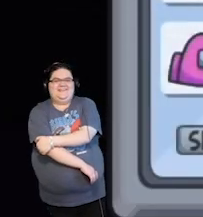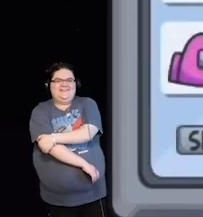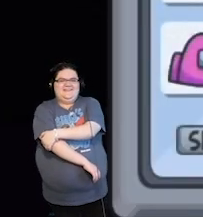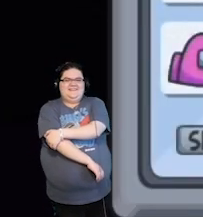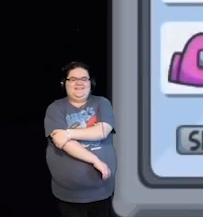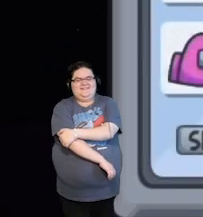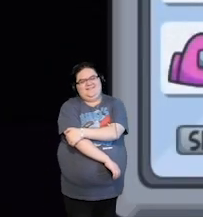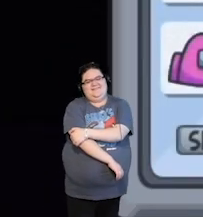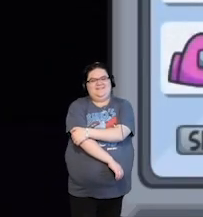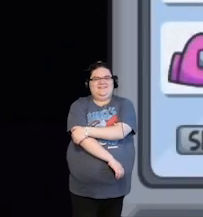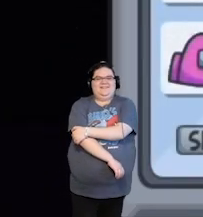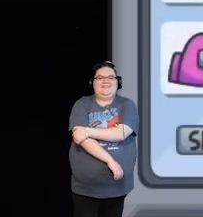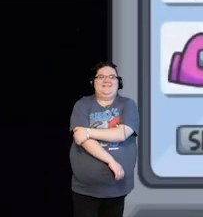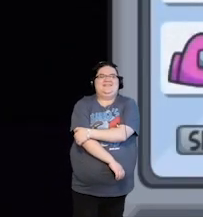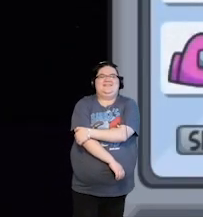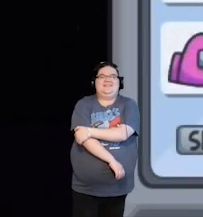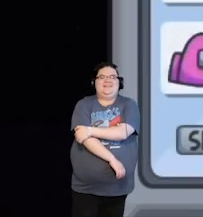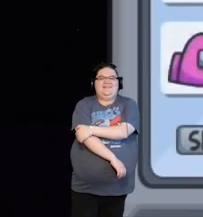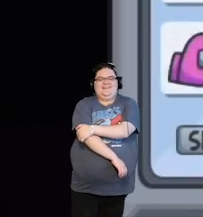Don't you dare say those words.